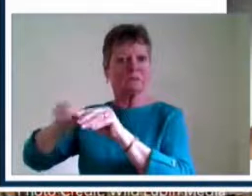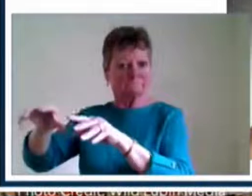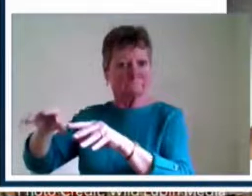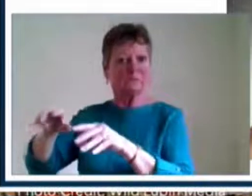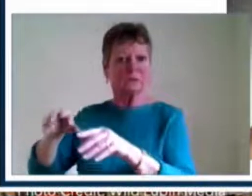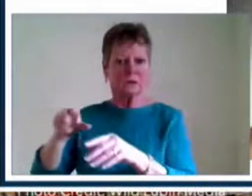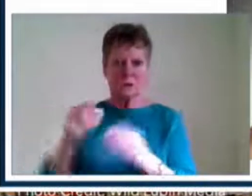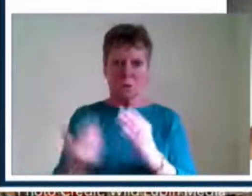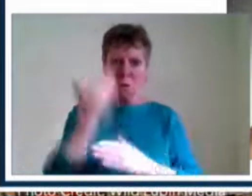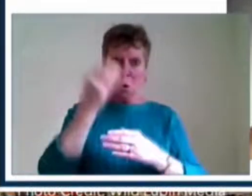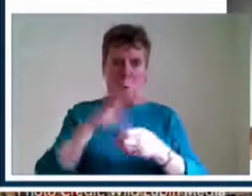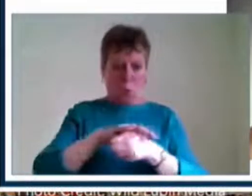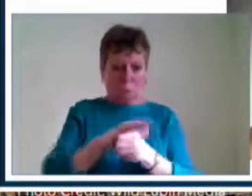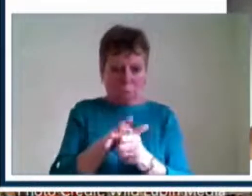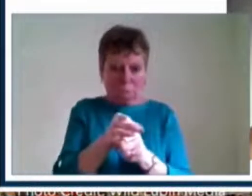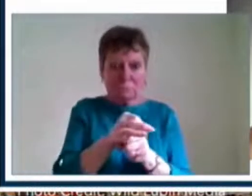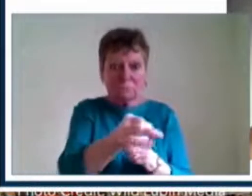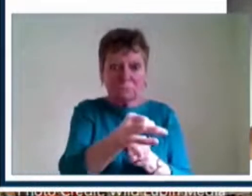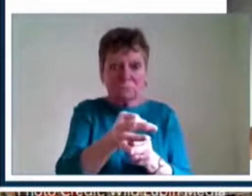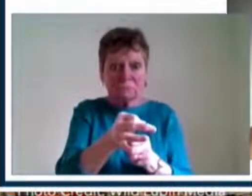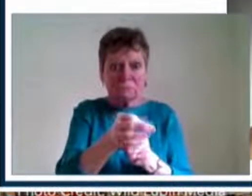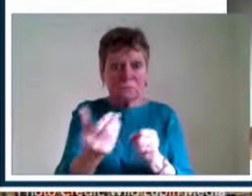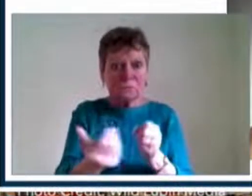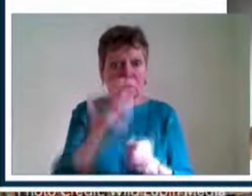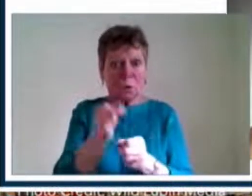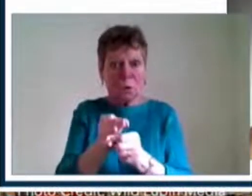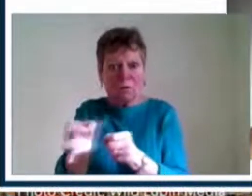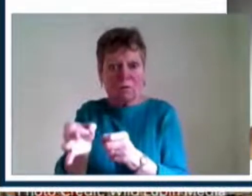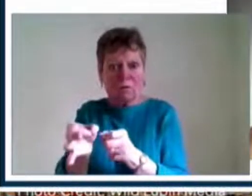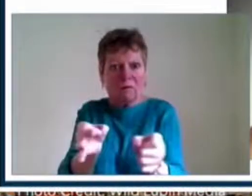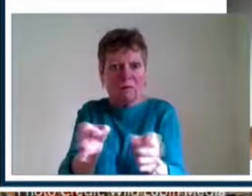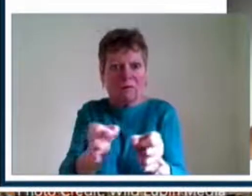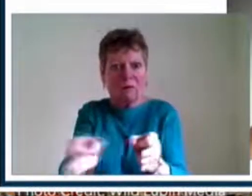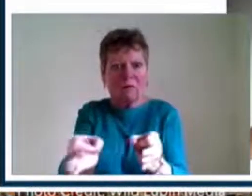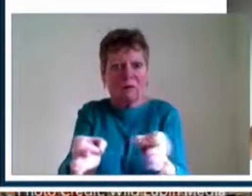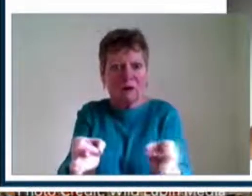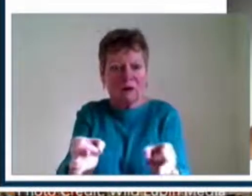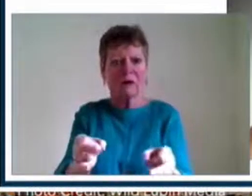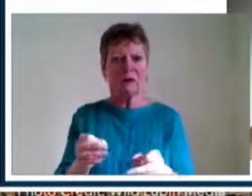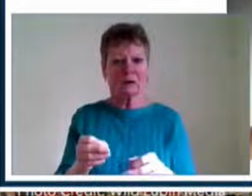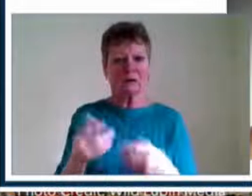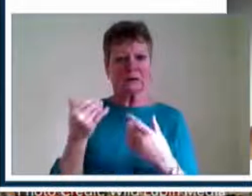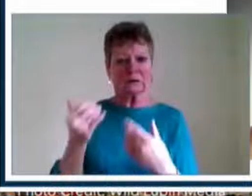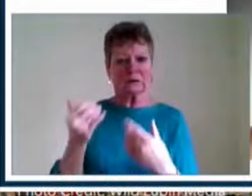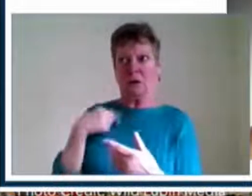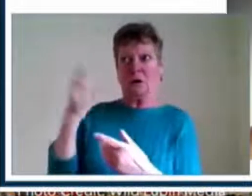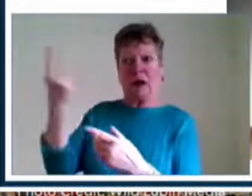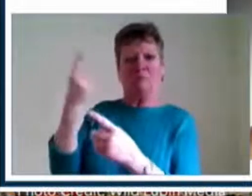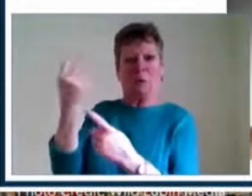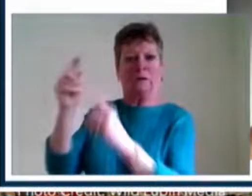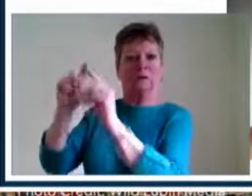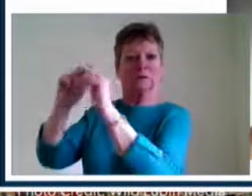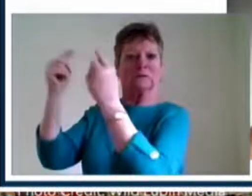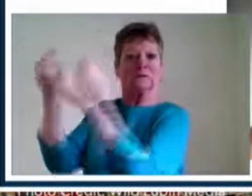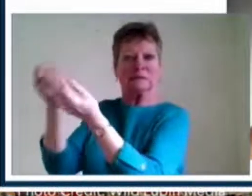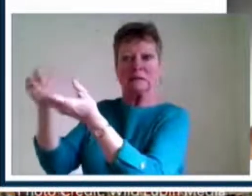variant that occurs, we have a group called the Public Health Laboratory Network, which is led by the